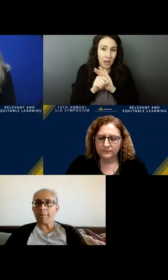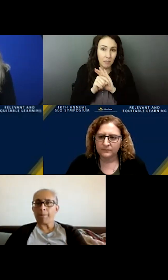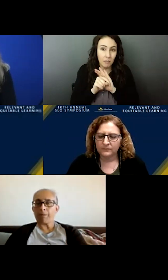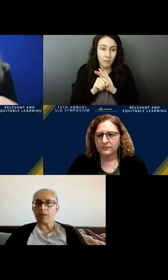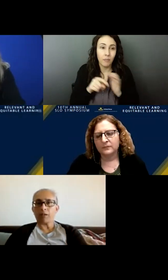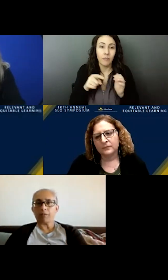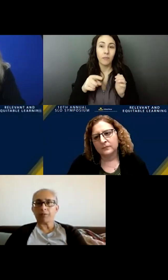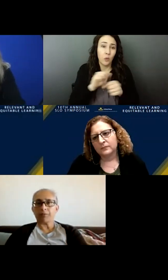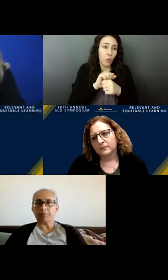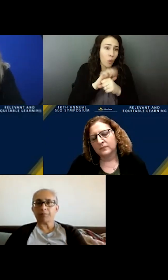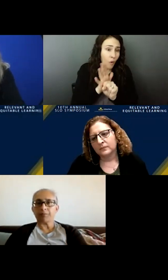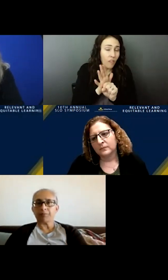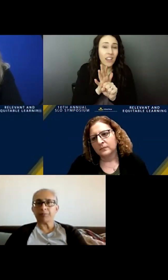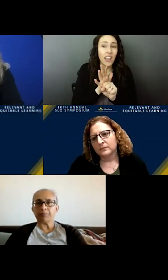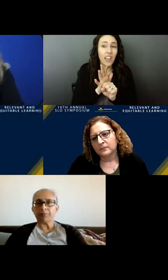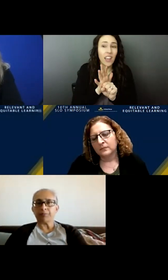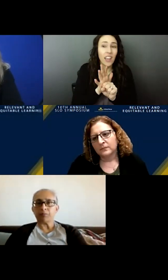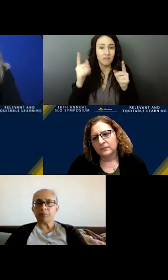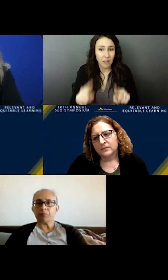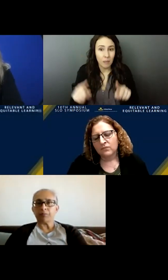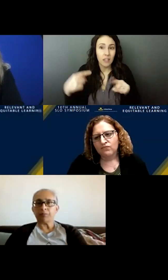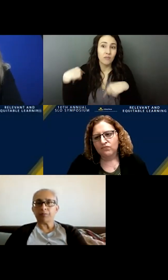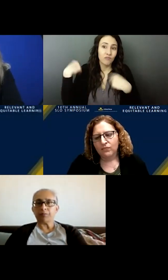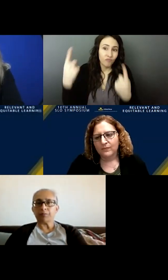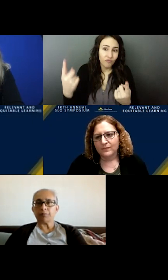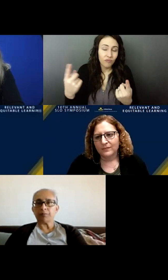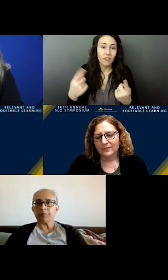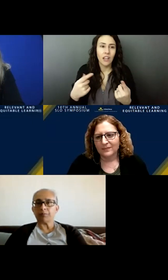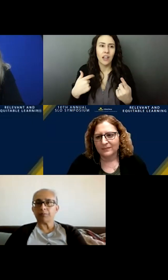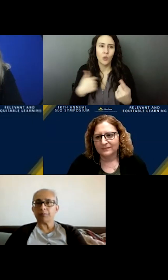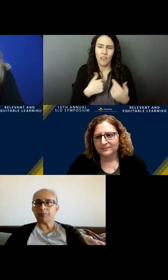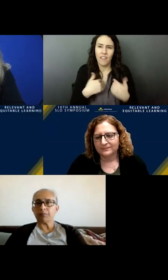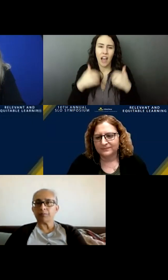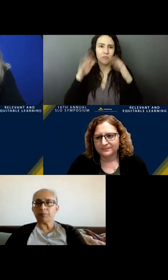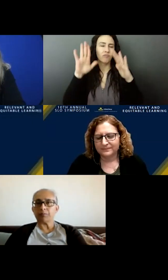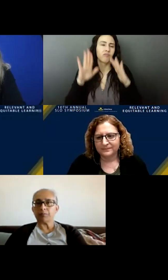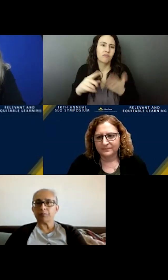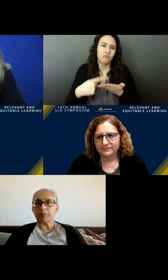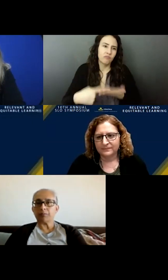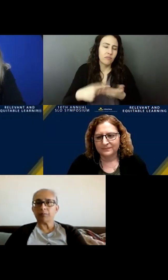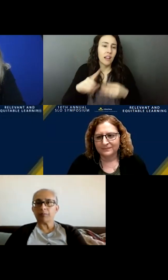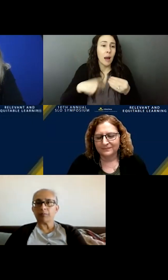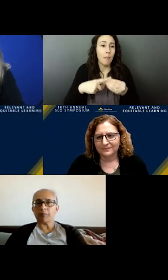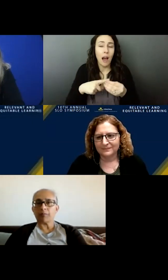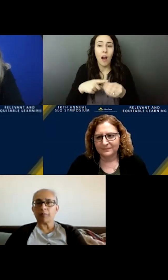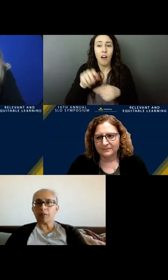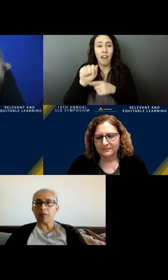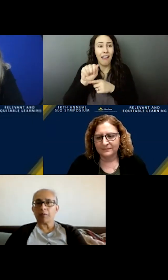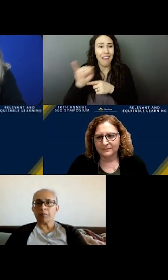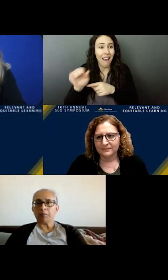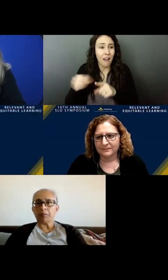COVID has been here. We've been having fantastic discussion about the impact of artificial intelligence on the classroom.